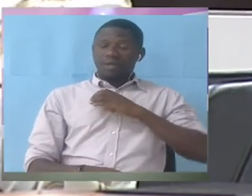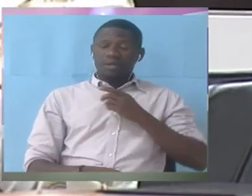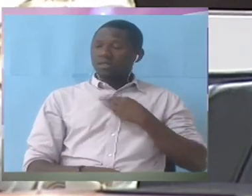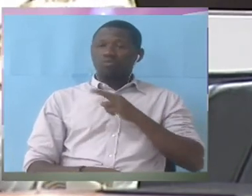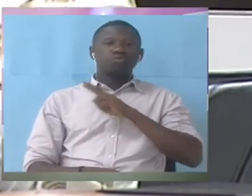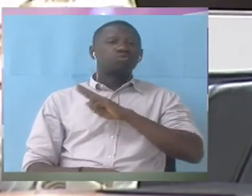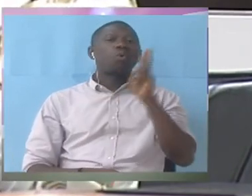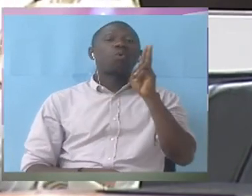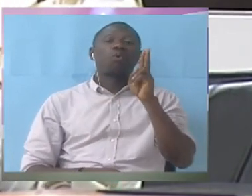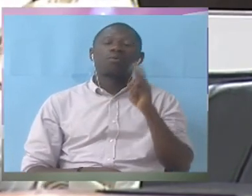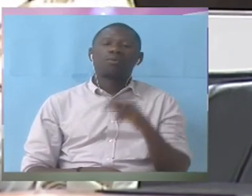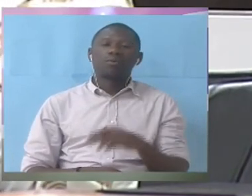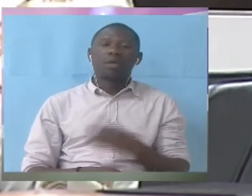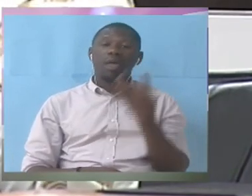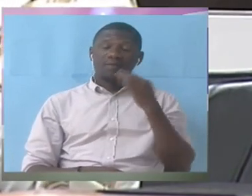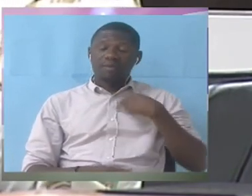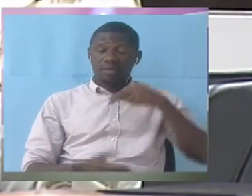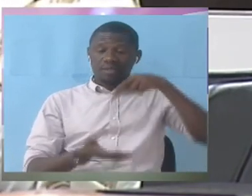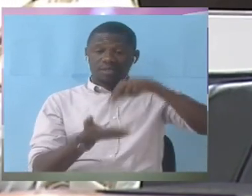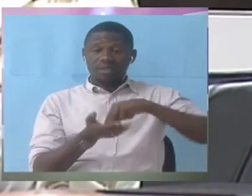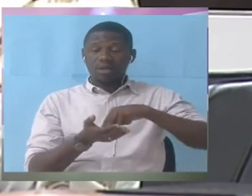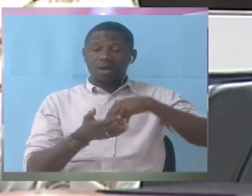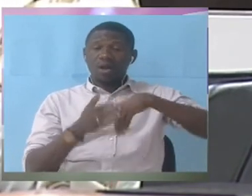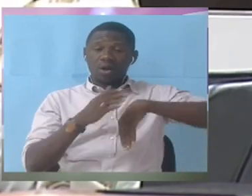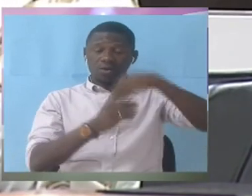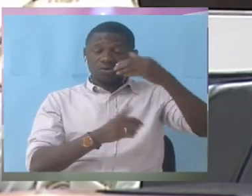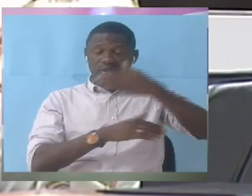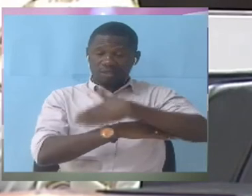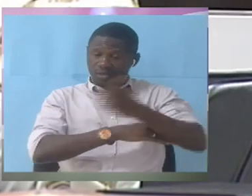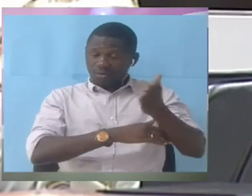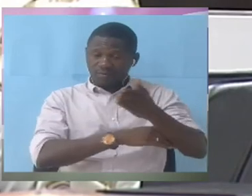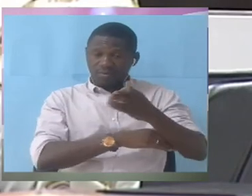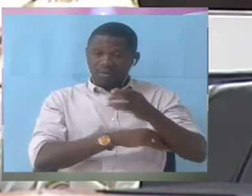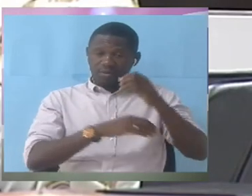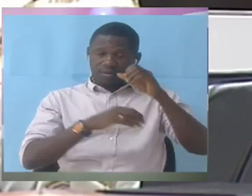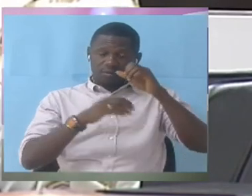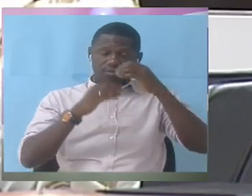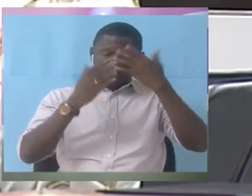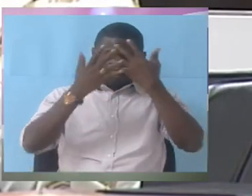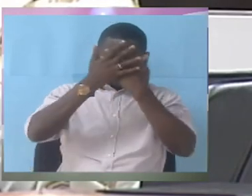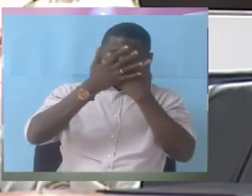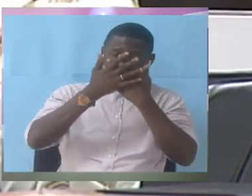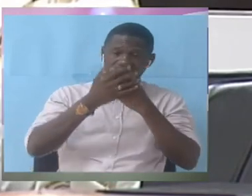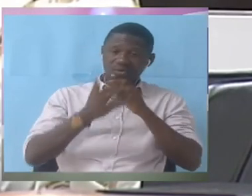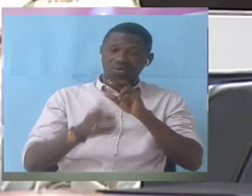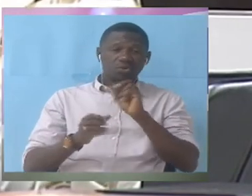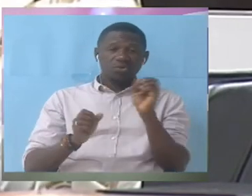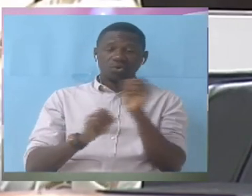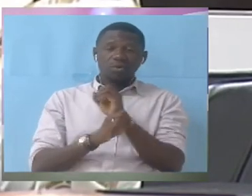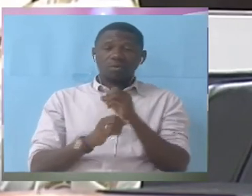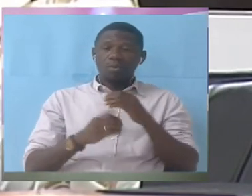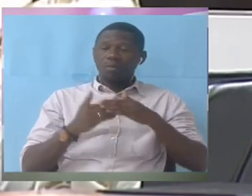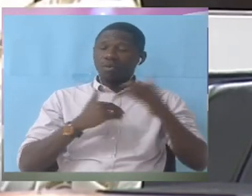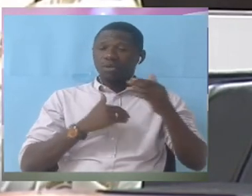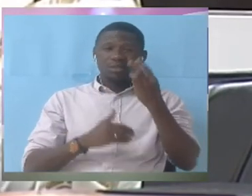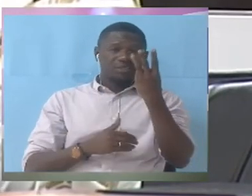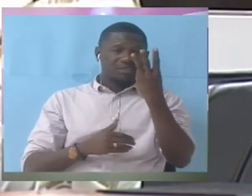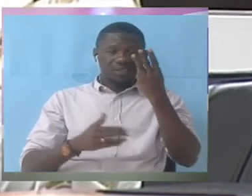dedit. If I stand outside the gates of this prison, suma taxawé ci bunti kasso bi, nothing more than 3 cars will drive past